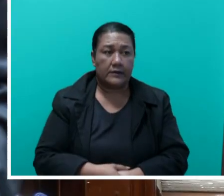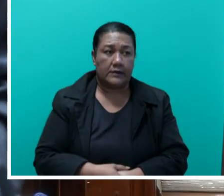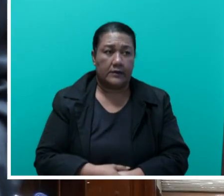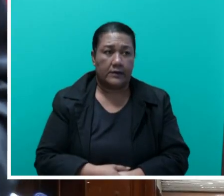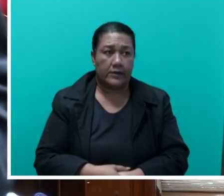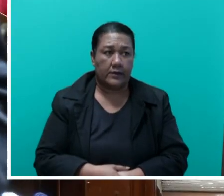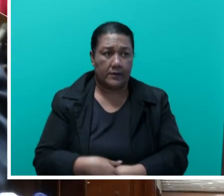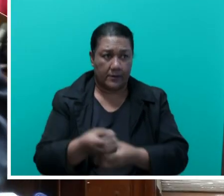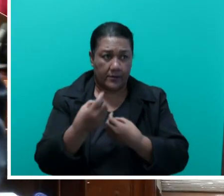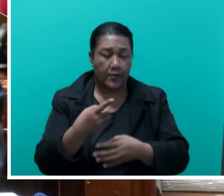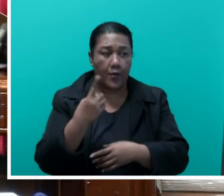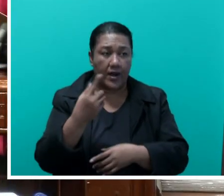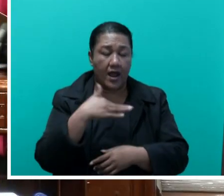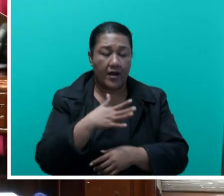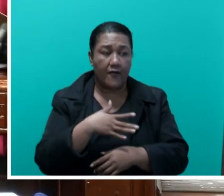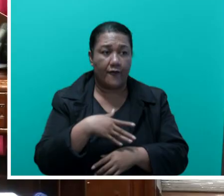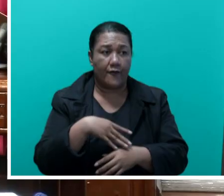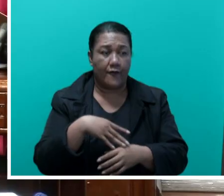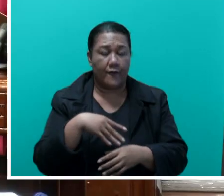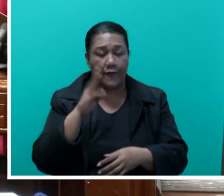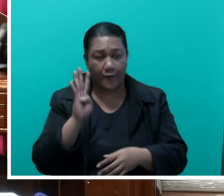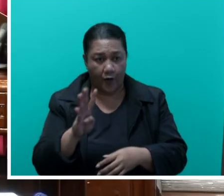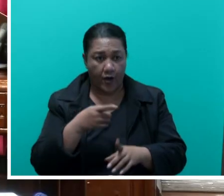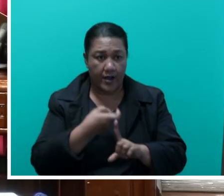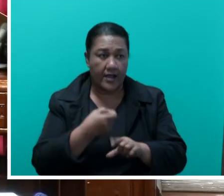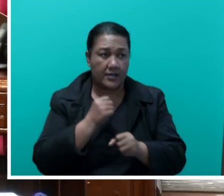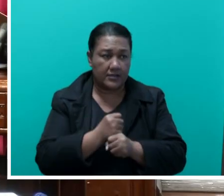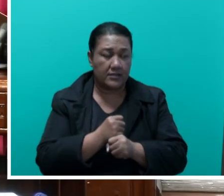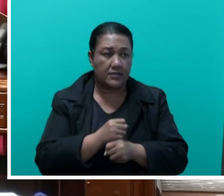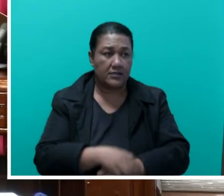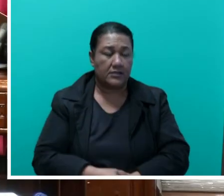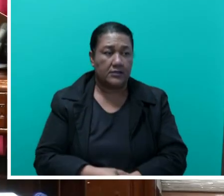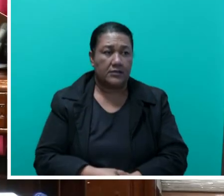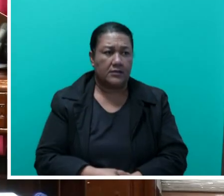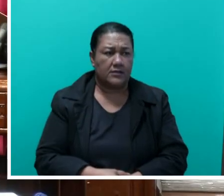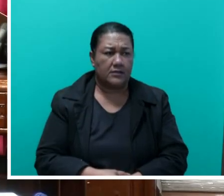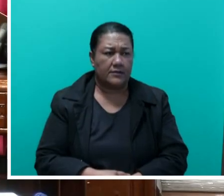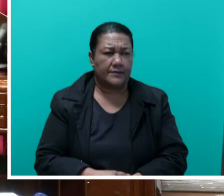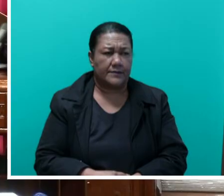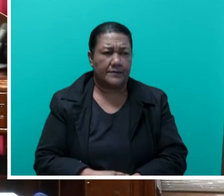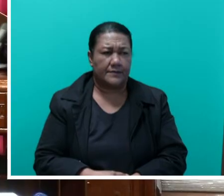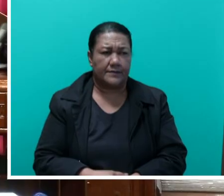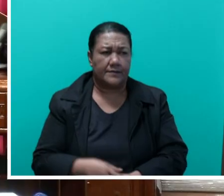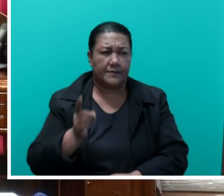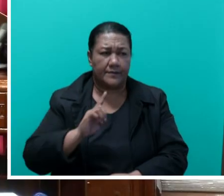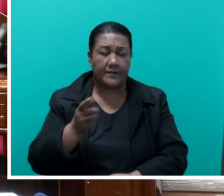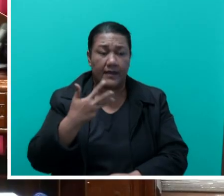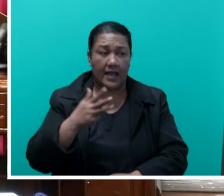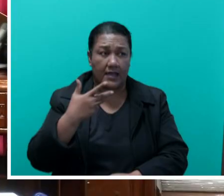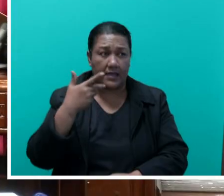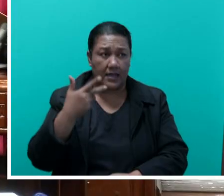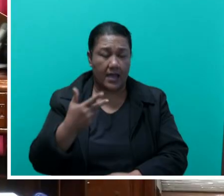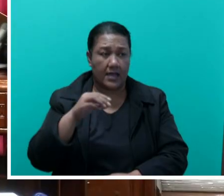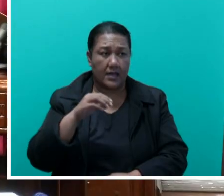That was at 104 kg, Mr. Speaker, sir. So I started working on it. Now, even at 98 kg, I